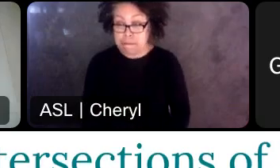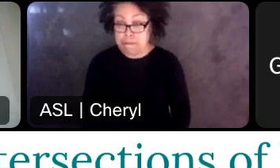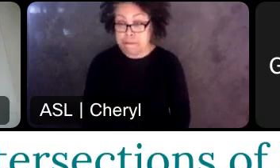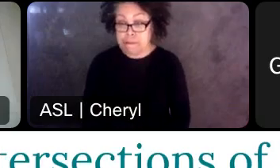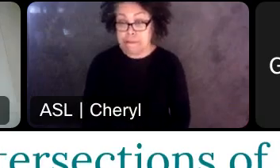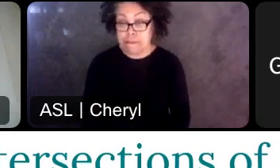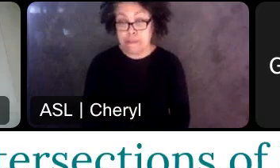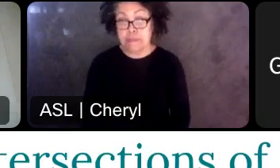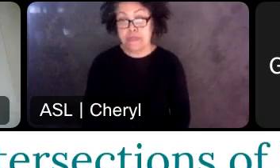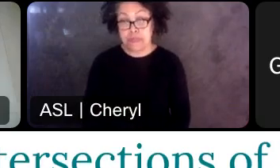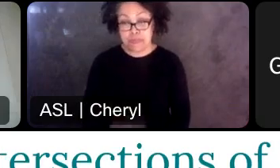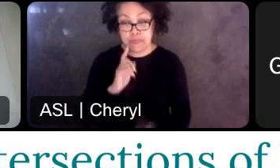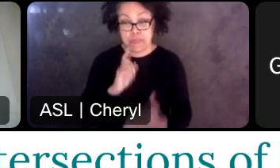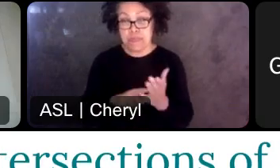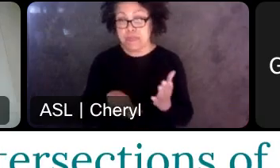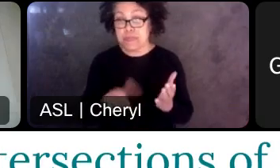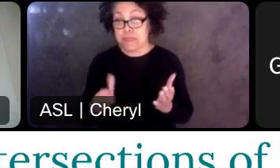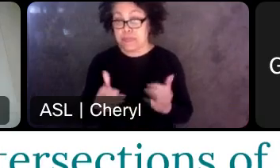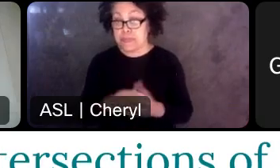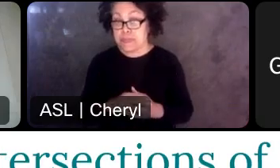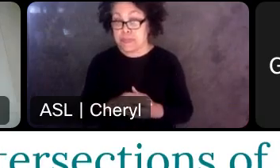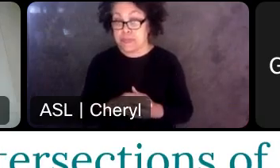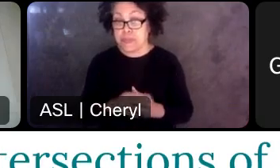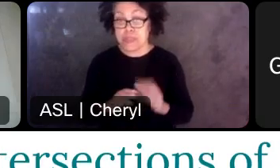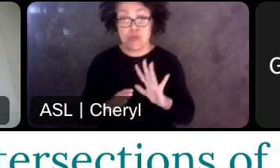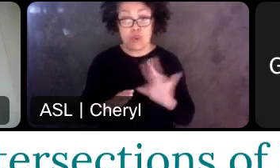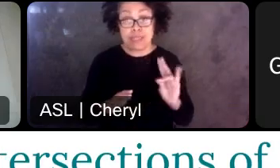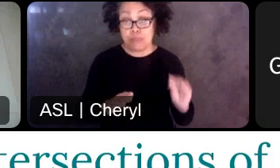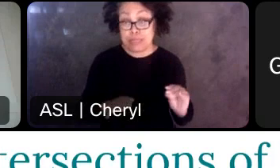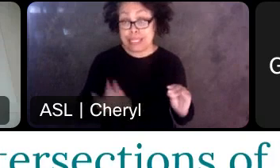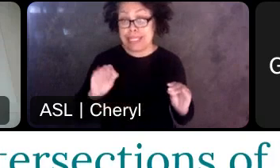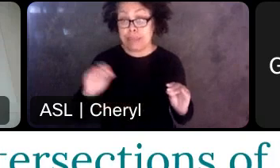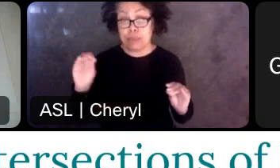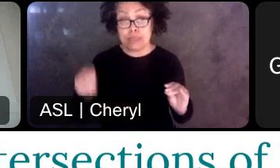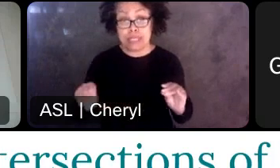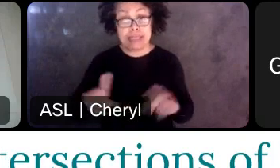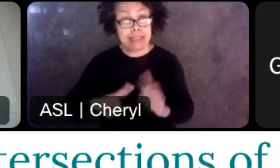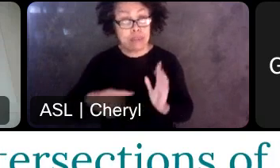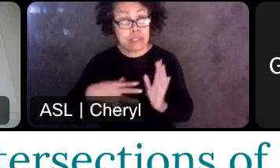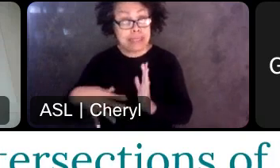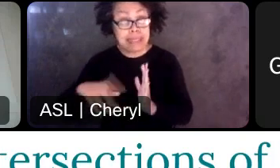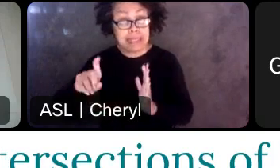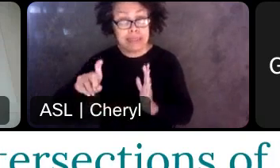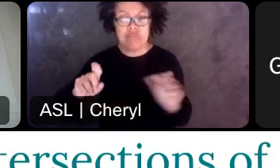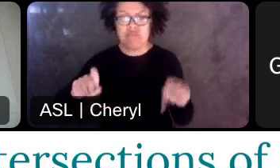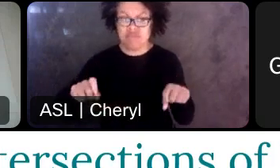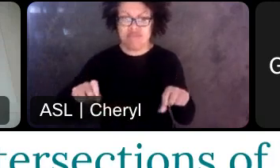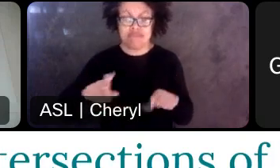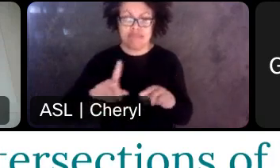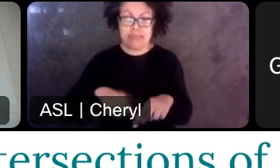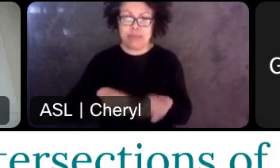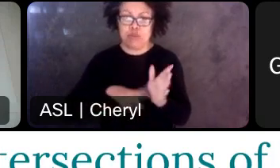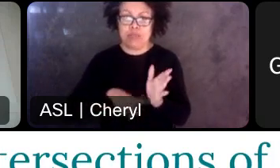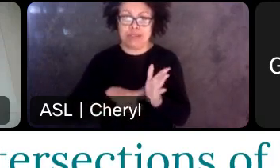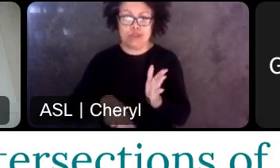I see a question about different studies. Yes, different studies will show